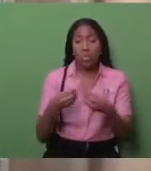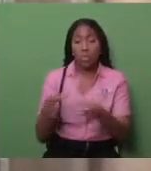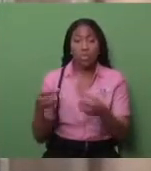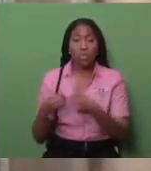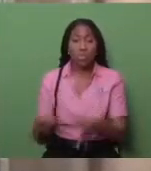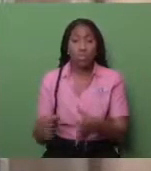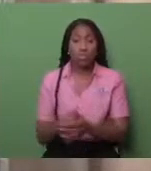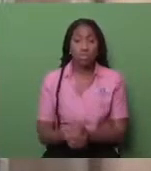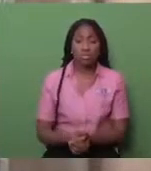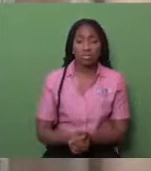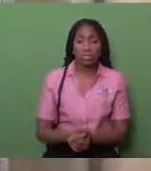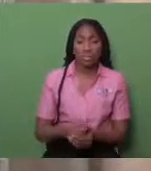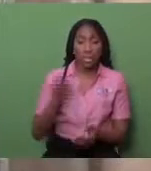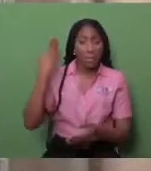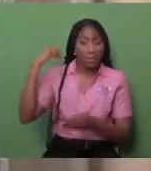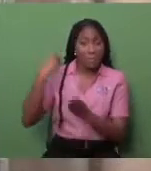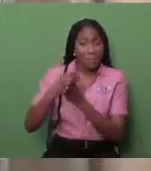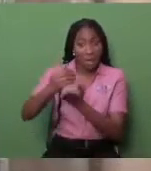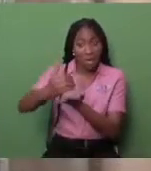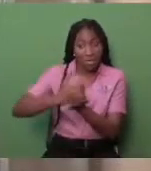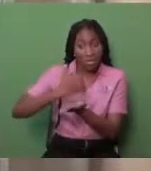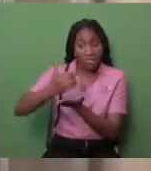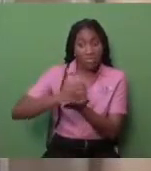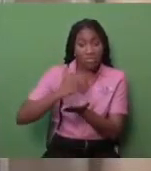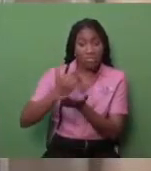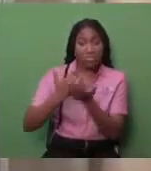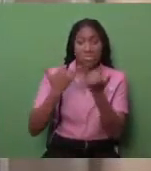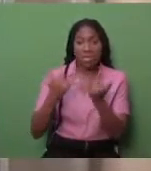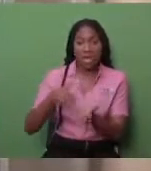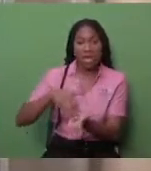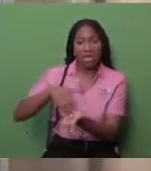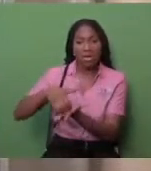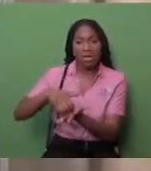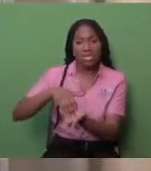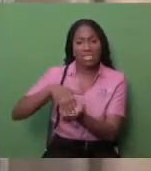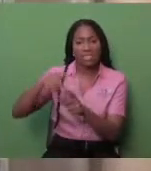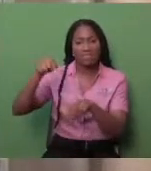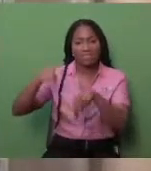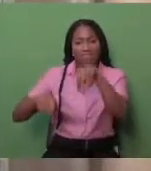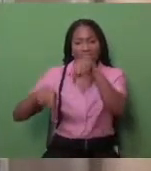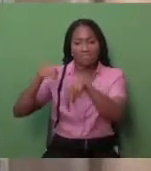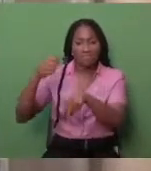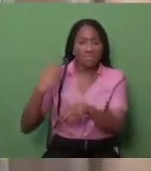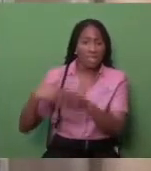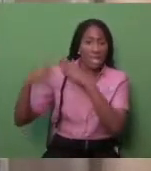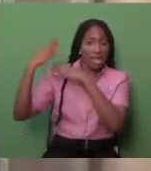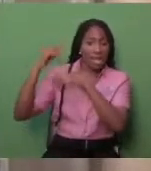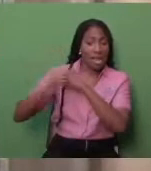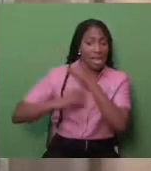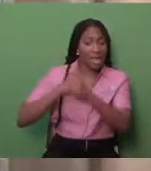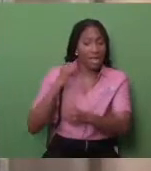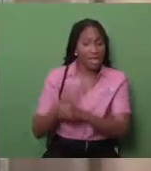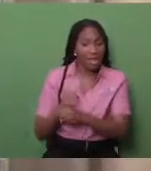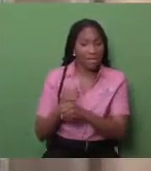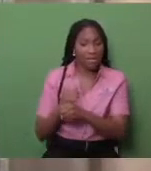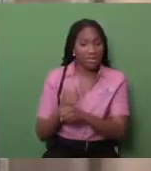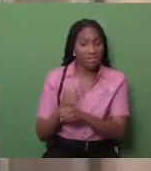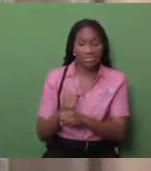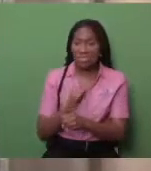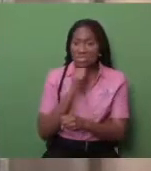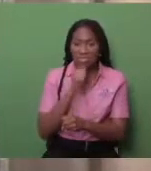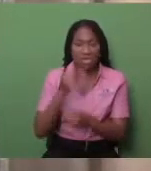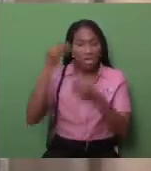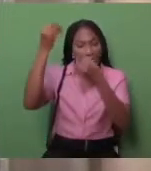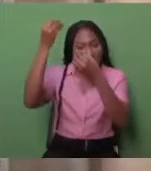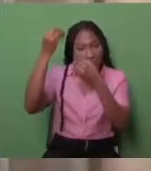forex security and weaken our energy sector. For the last year, we have heard not a single plan about the reopening